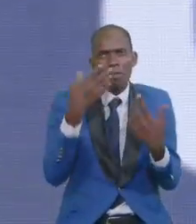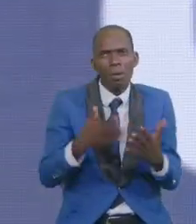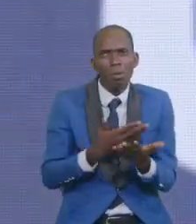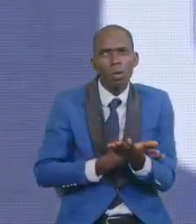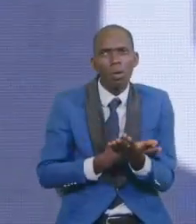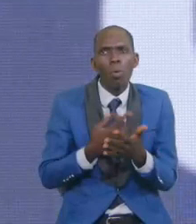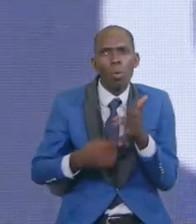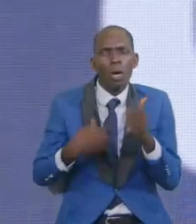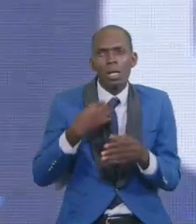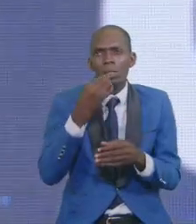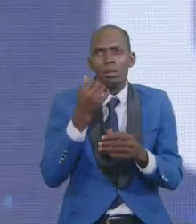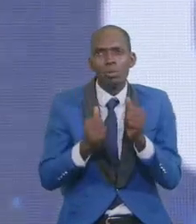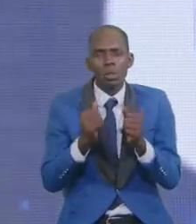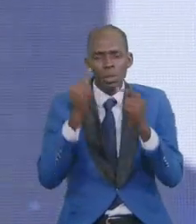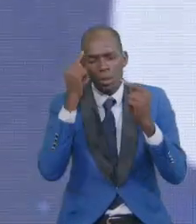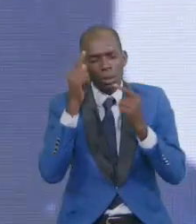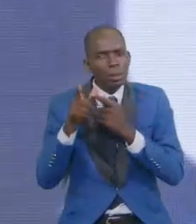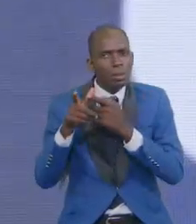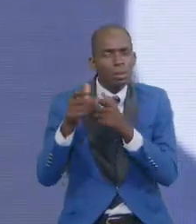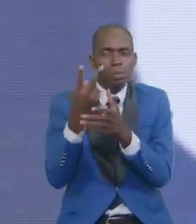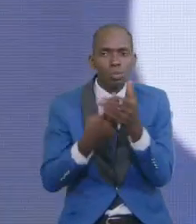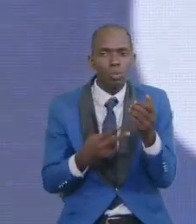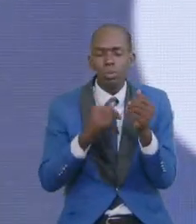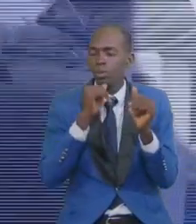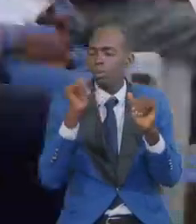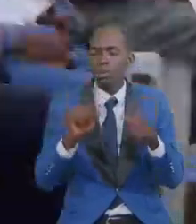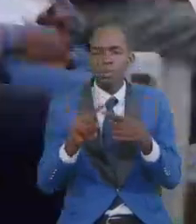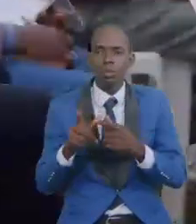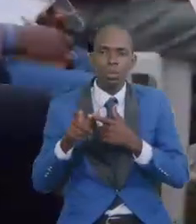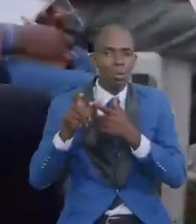He cannot run well.